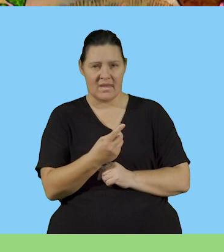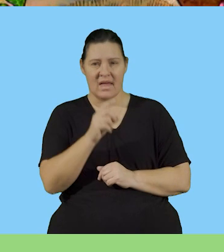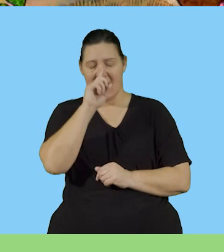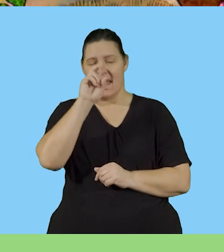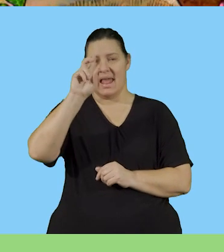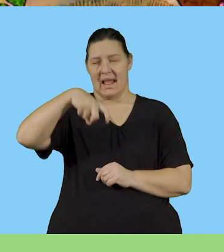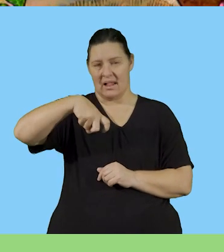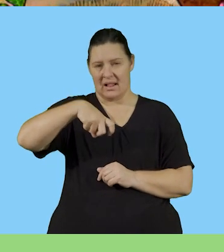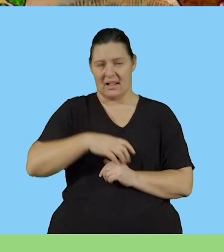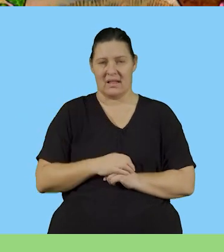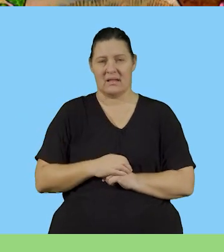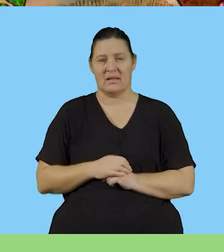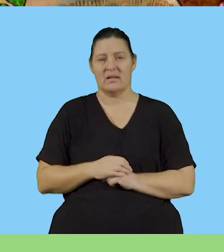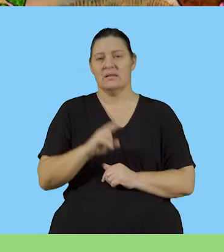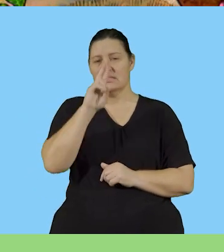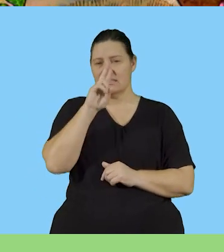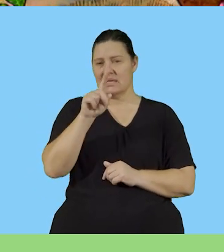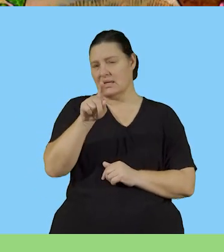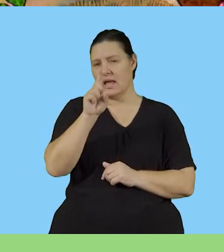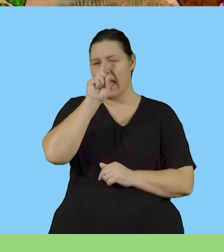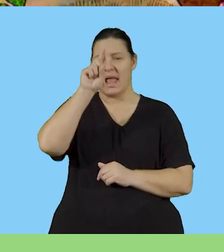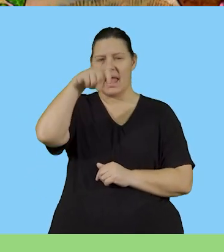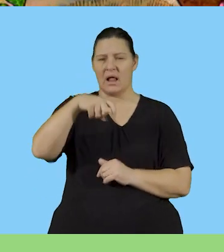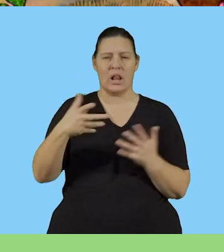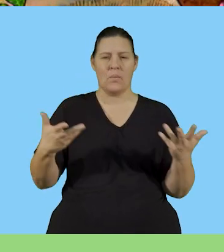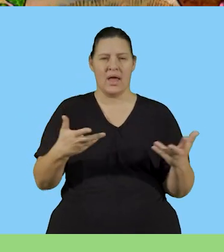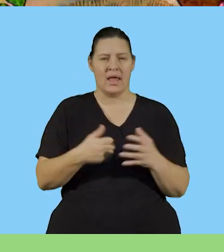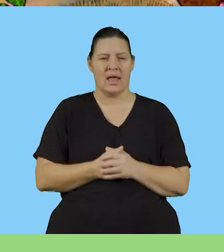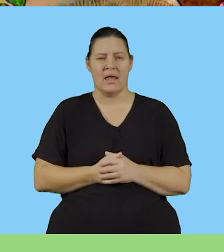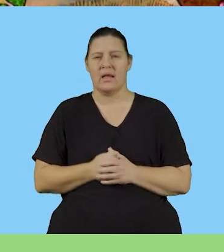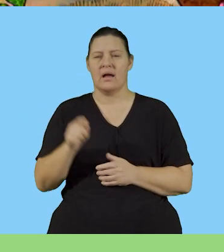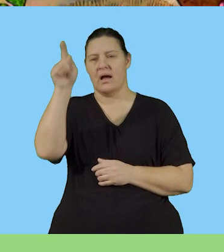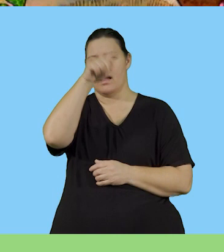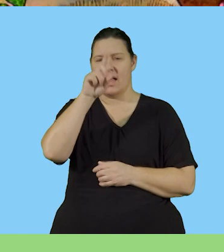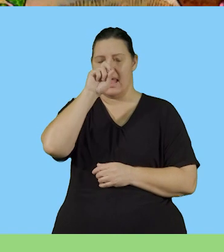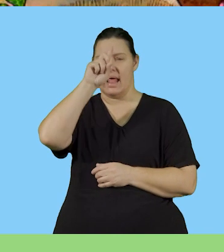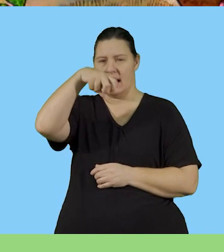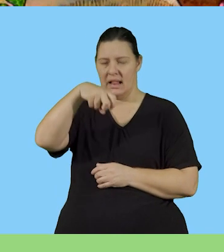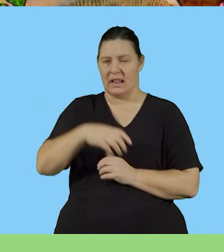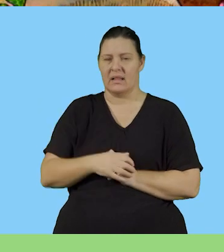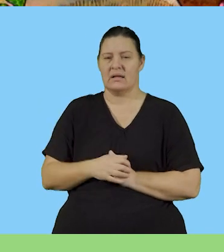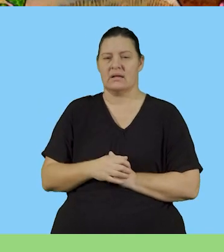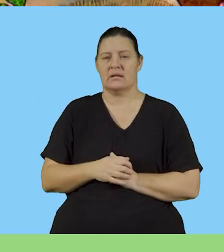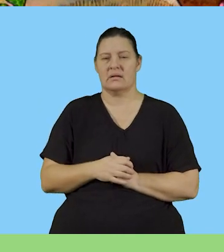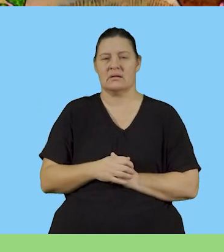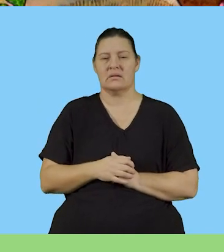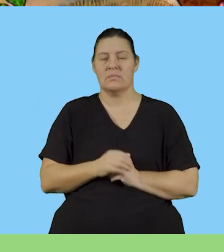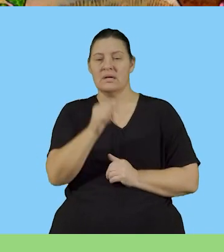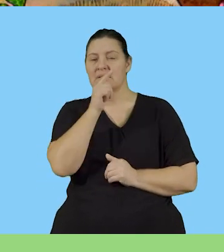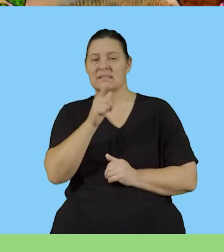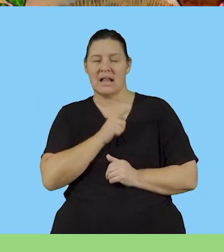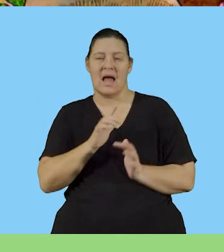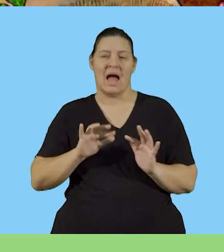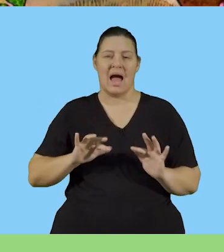the eagle. Now go to the picture. Let us look at where the eagle is. There is our eagle. So you need to tell